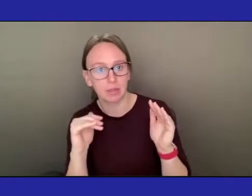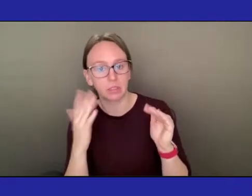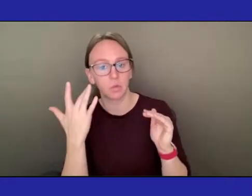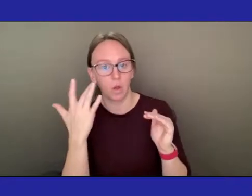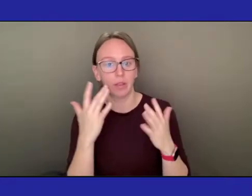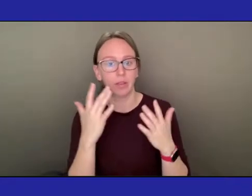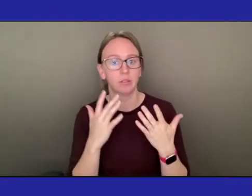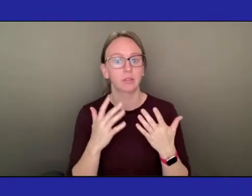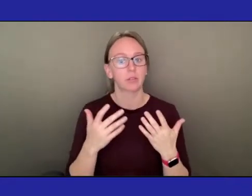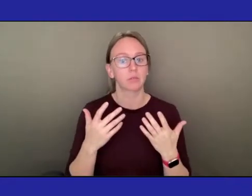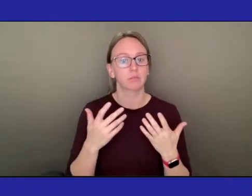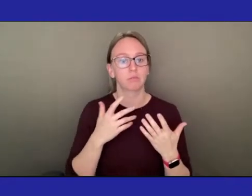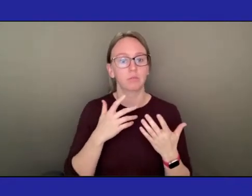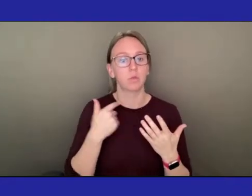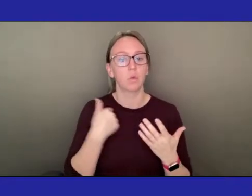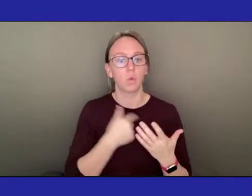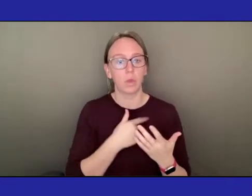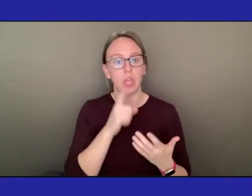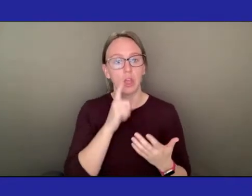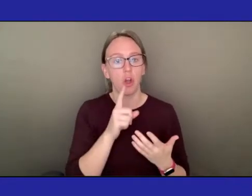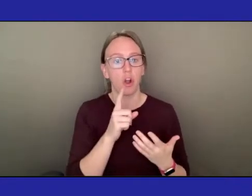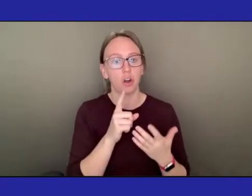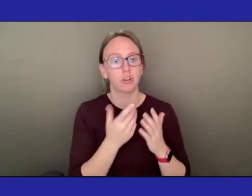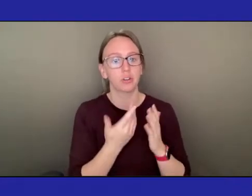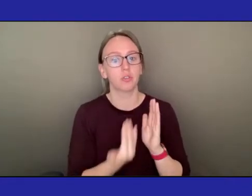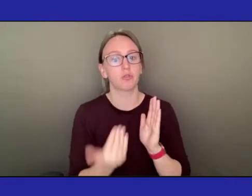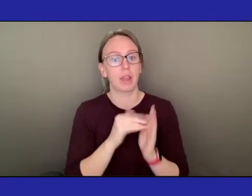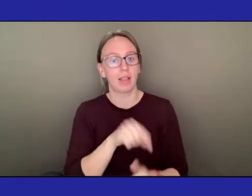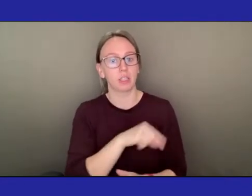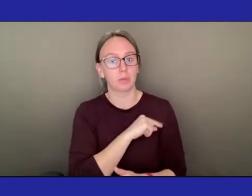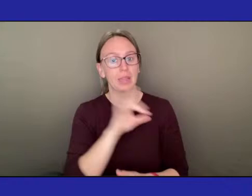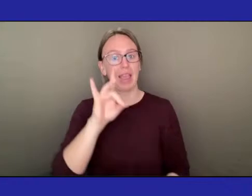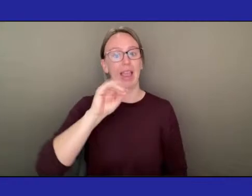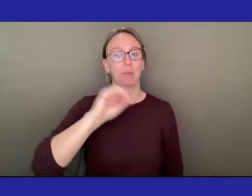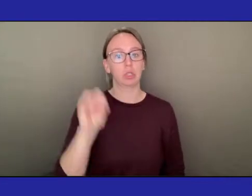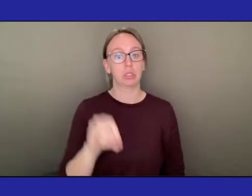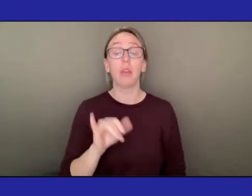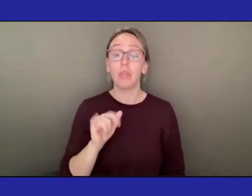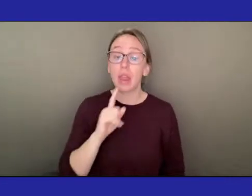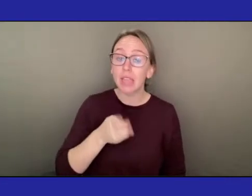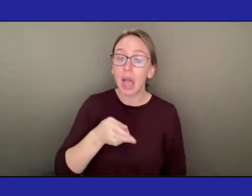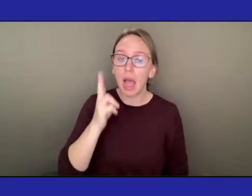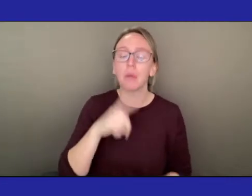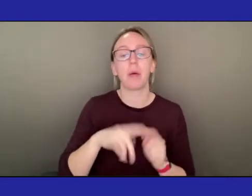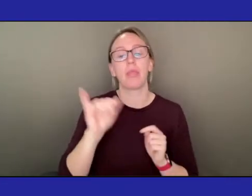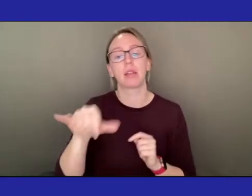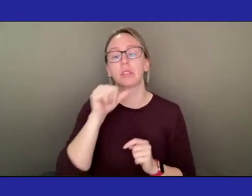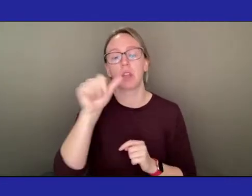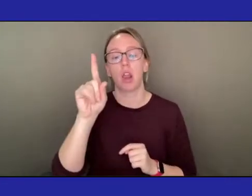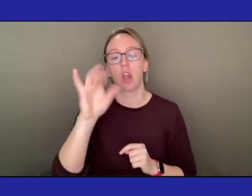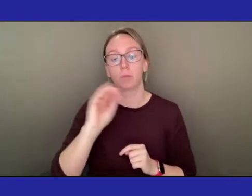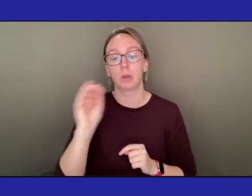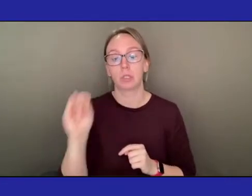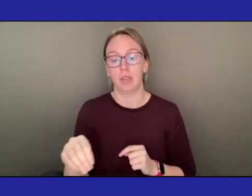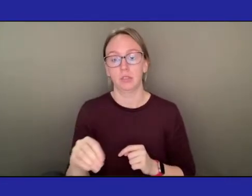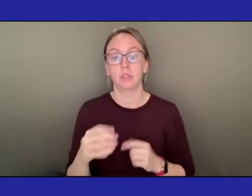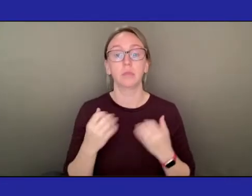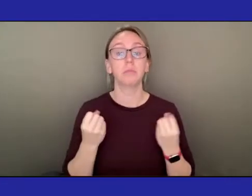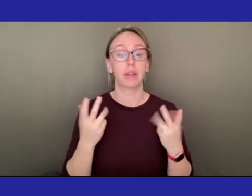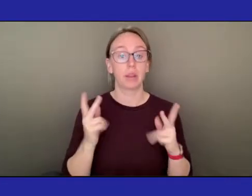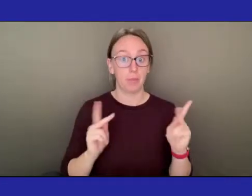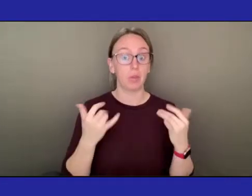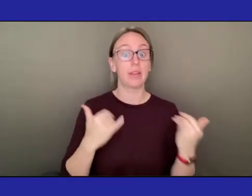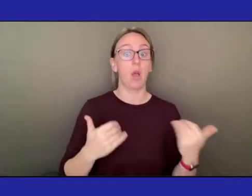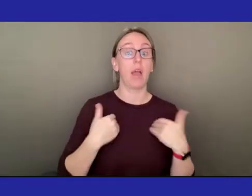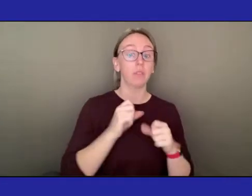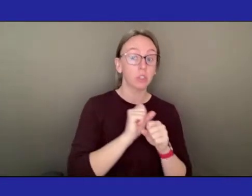are redetermining 80%, which is high, but it's not 100%. A lot of people are now employed.